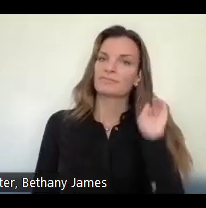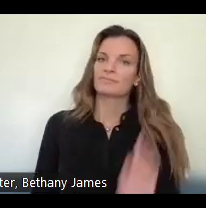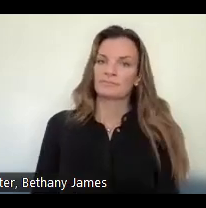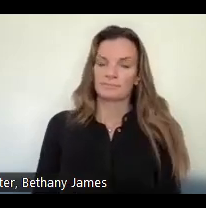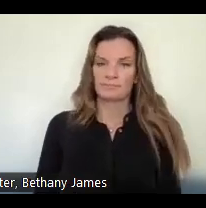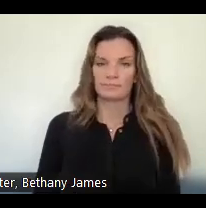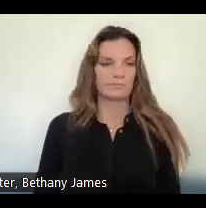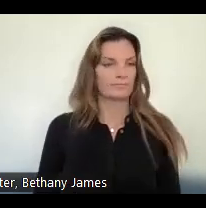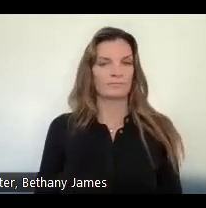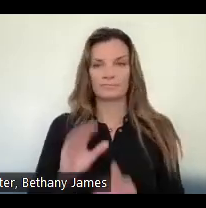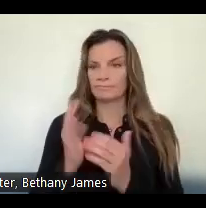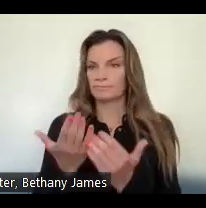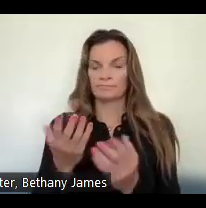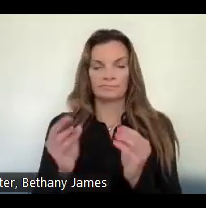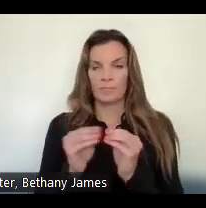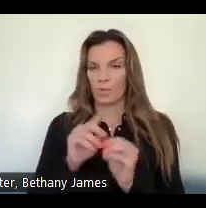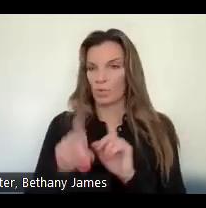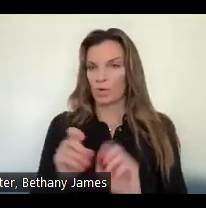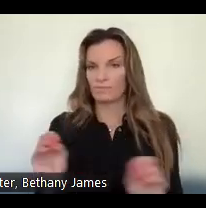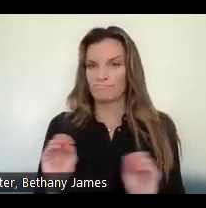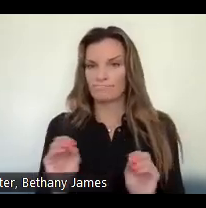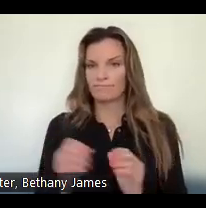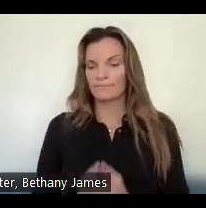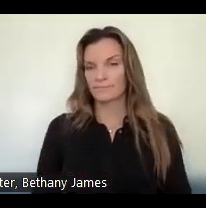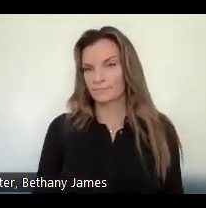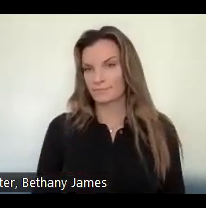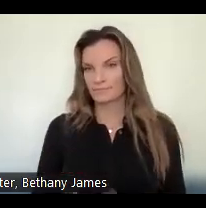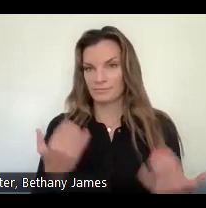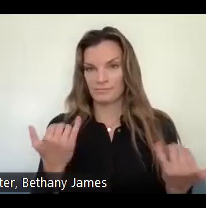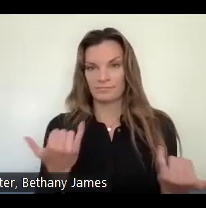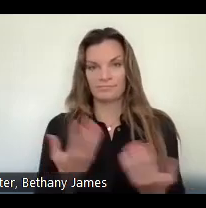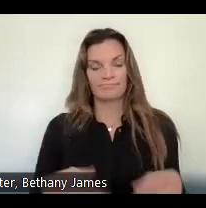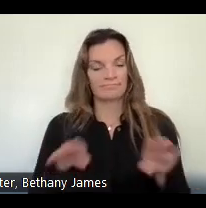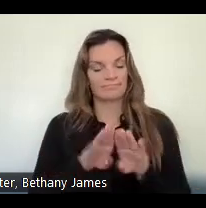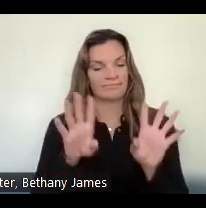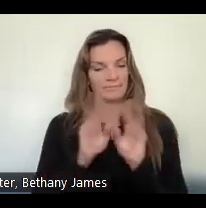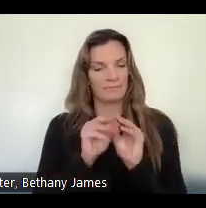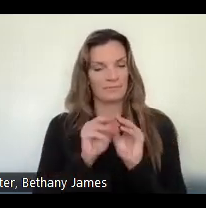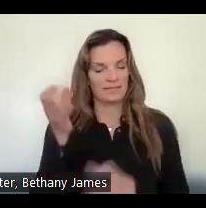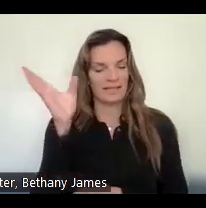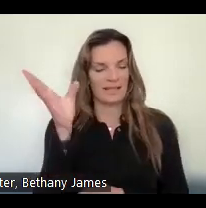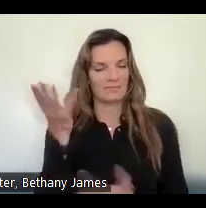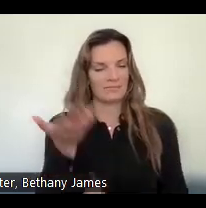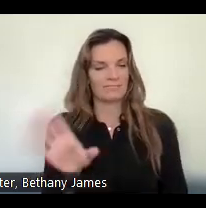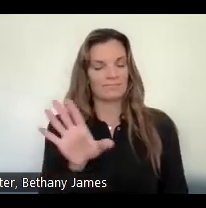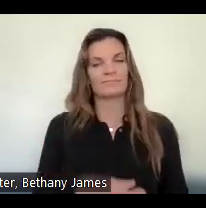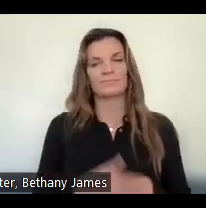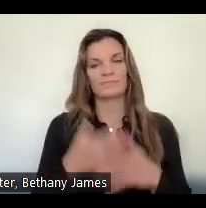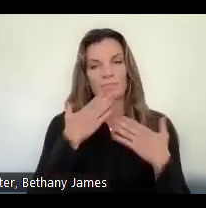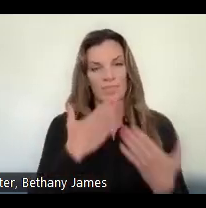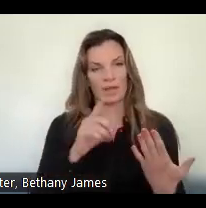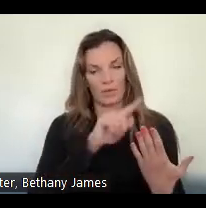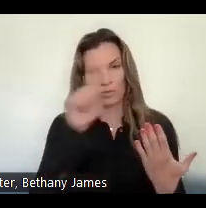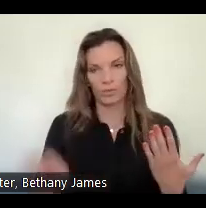I do not see any additional questions, so we will go ahead and wrap up our presentation today. We would like to thank